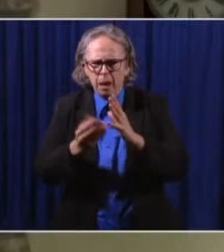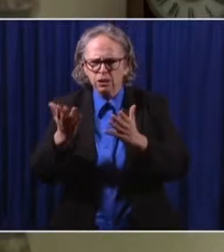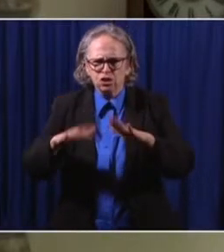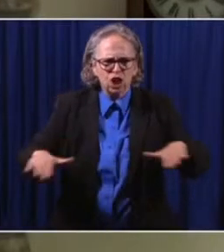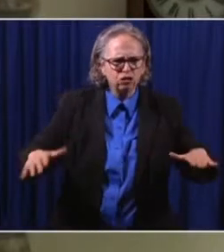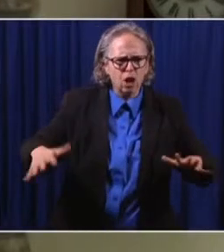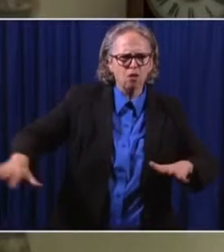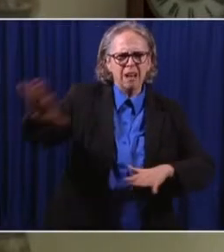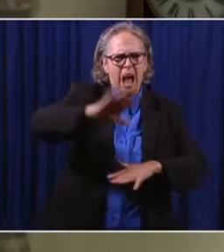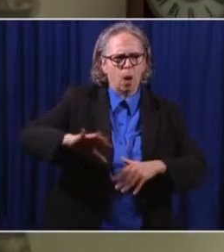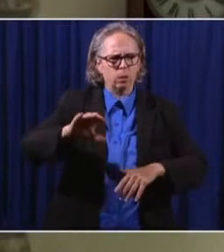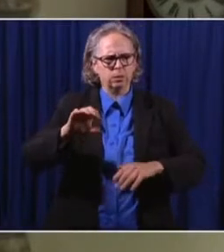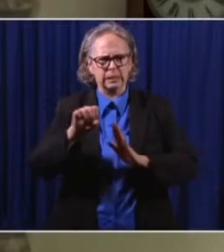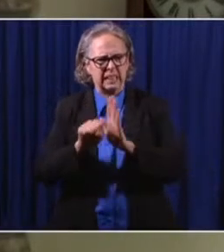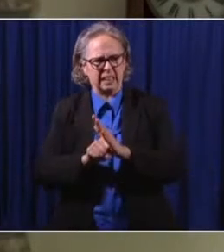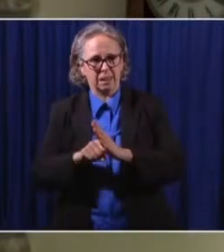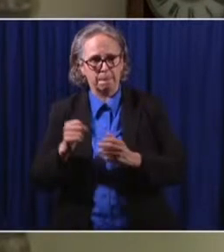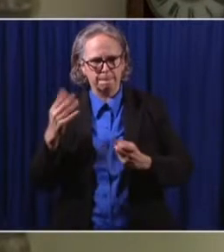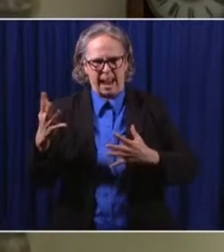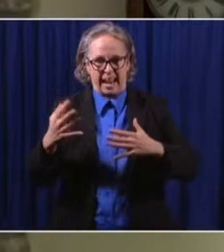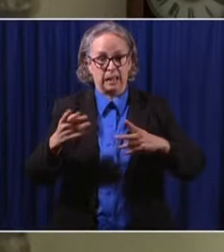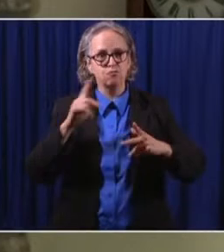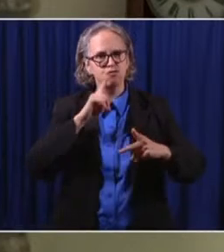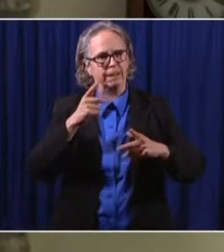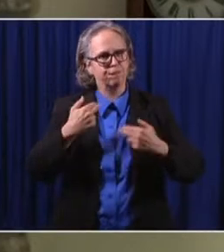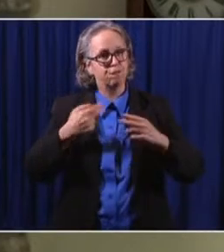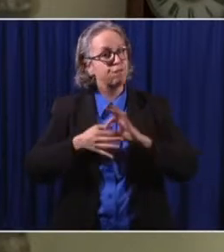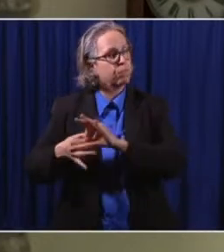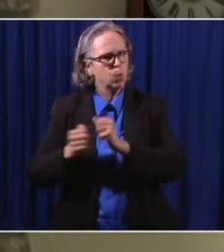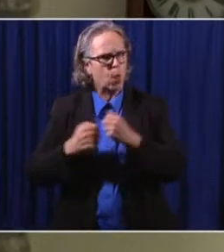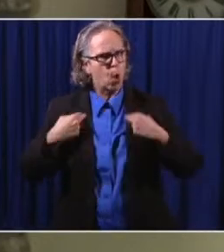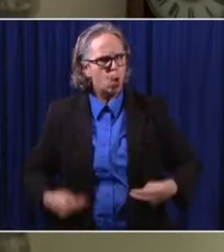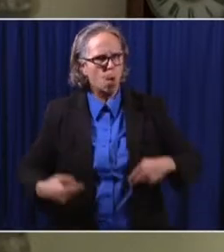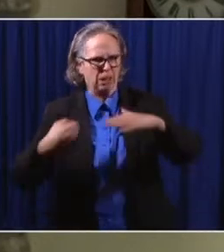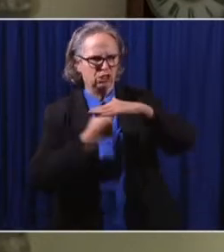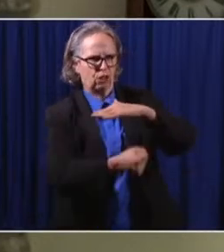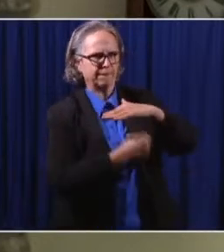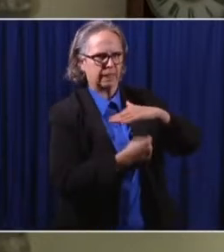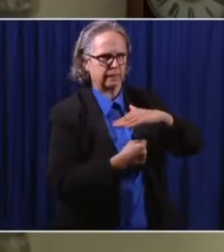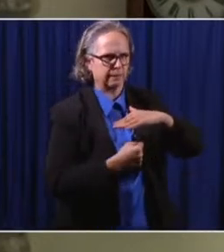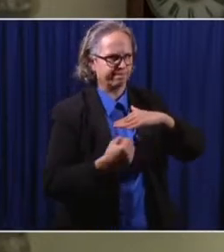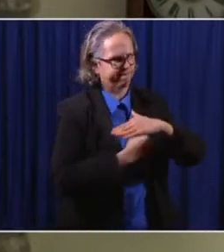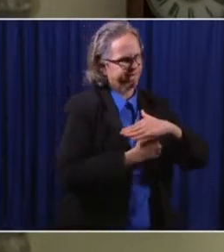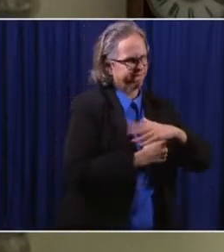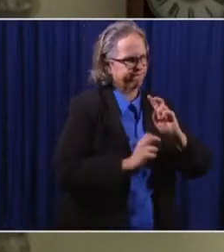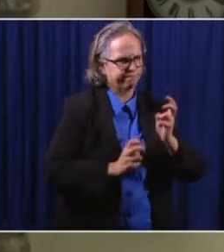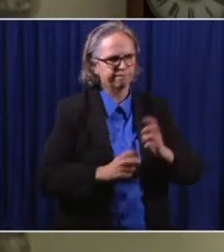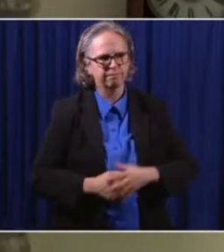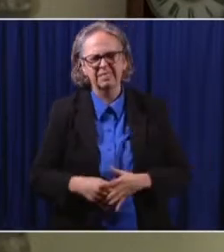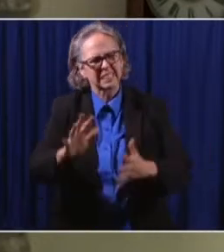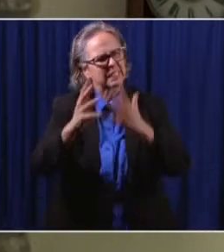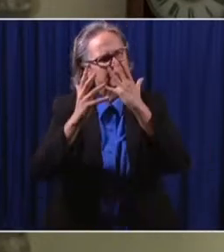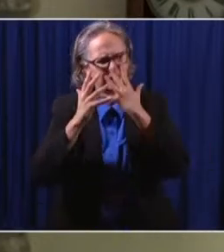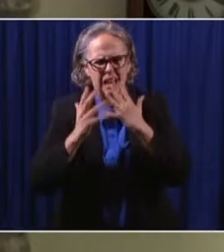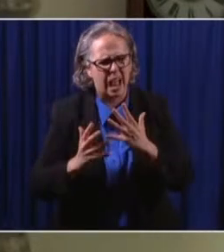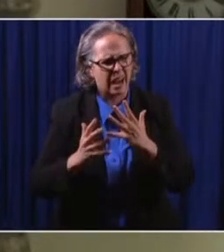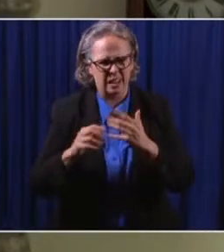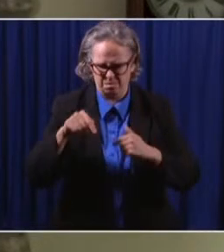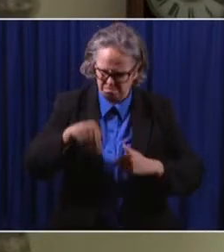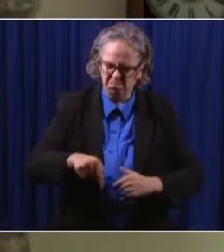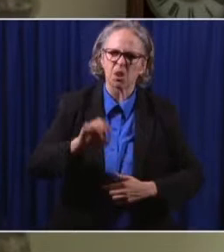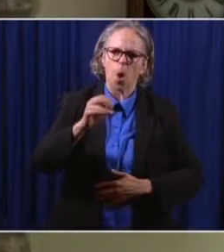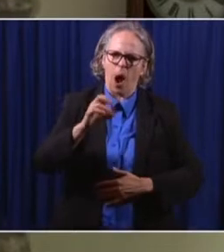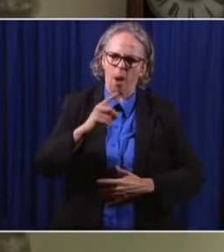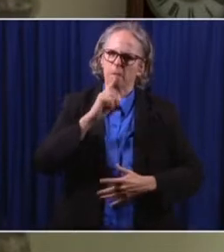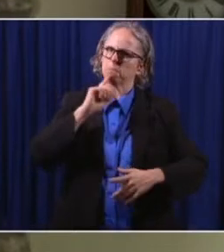Human trafficking is a tragedy that occurs every day in the United States, and sadly, Ohio is no exception. This morning,